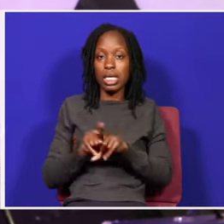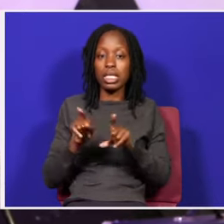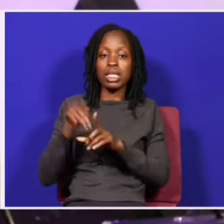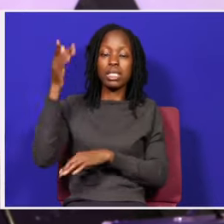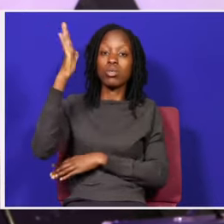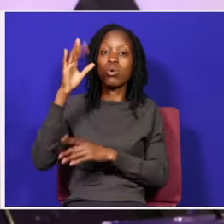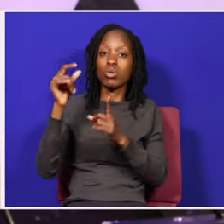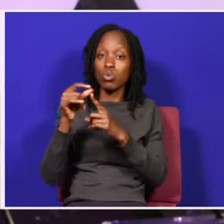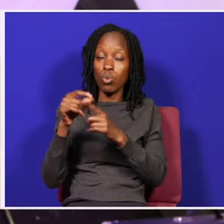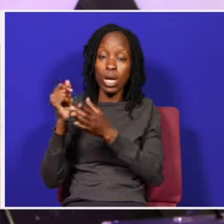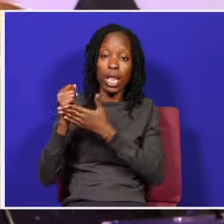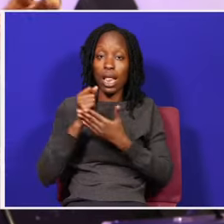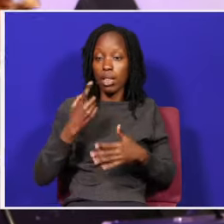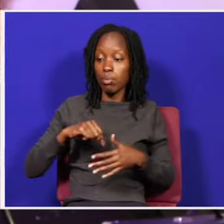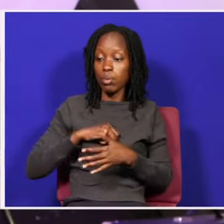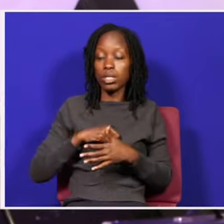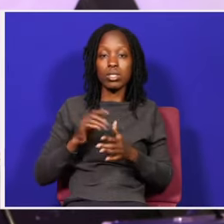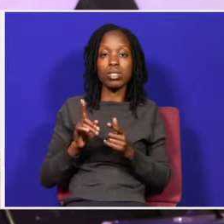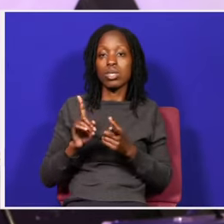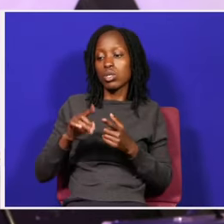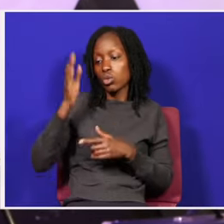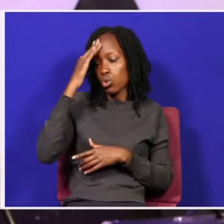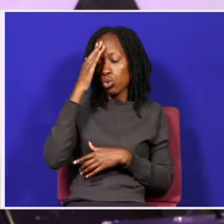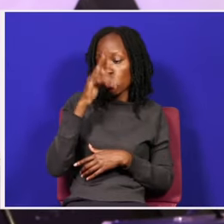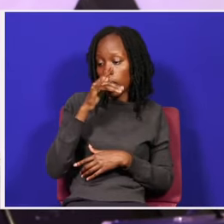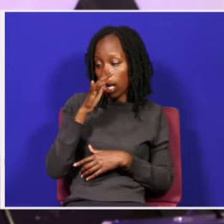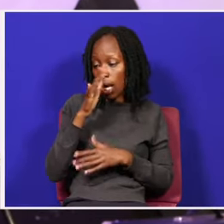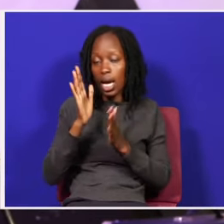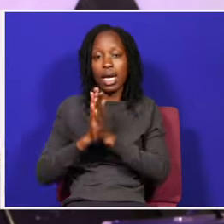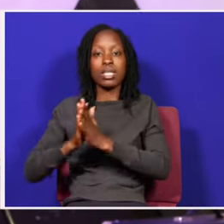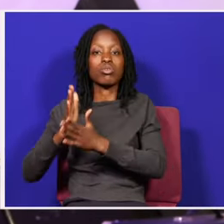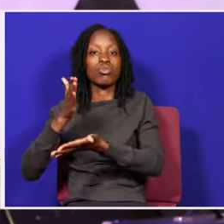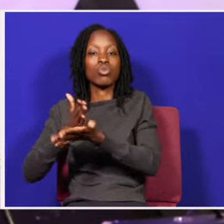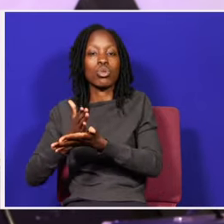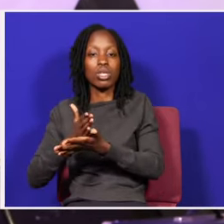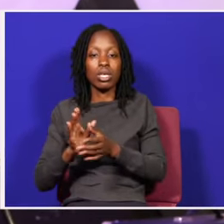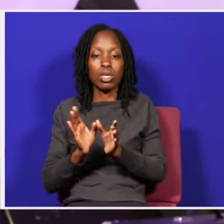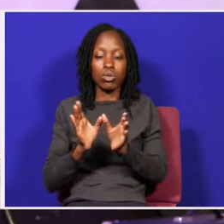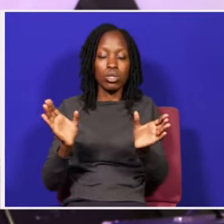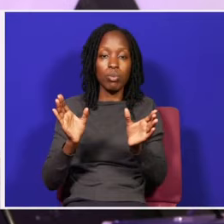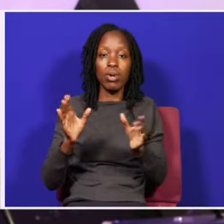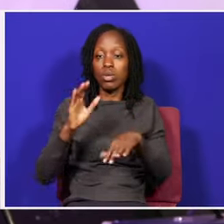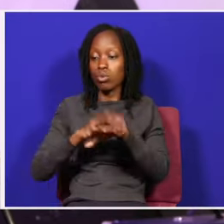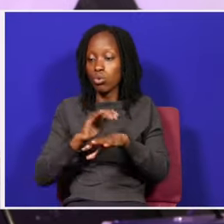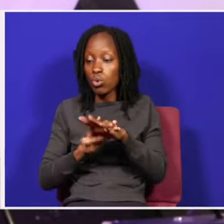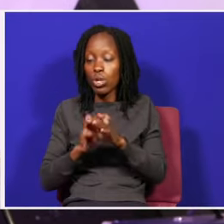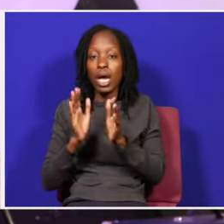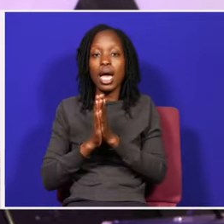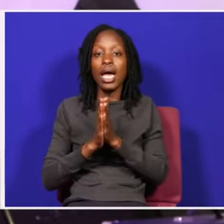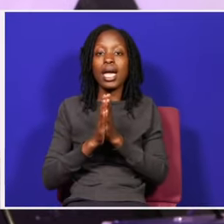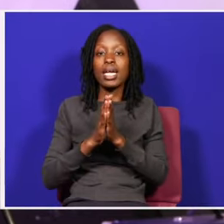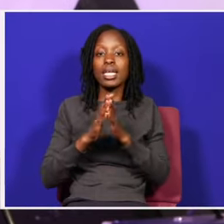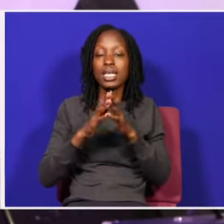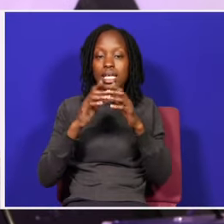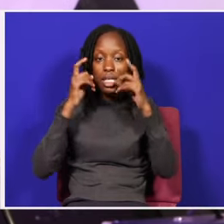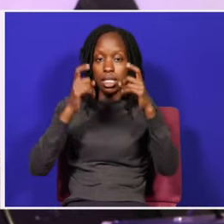word that helps us to separate lies from the truth, to separate good from evil, and to help us